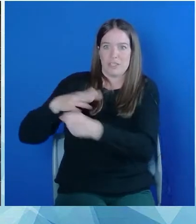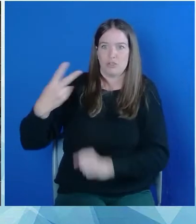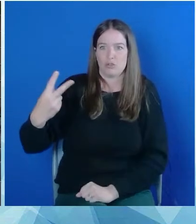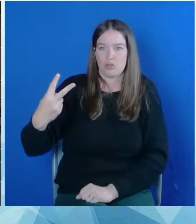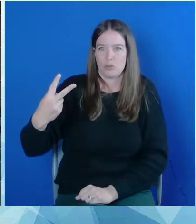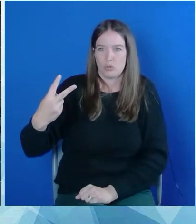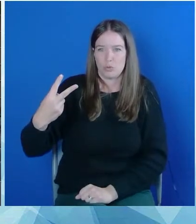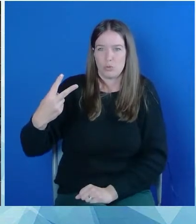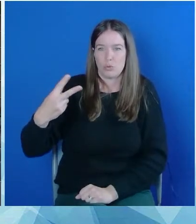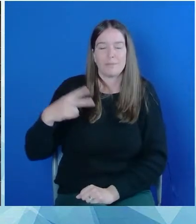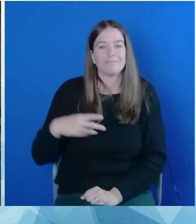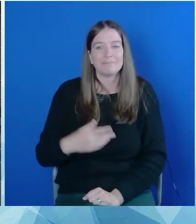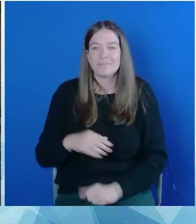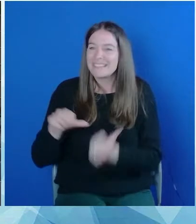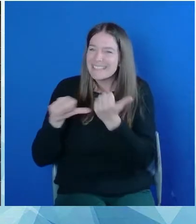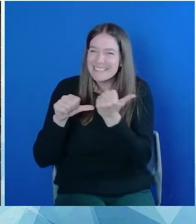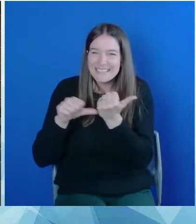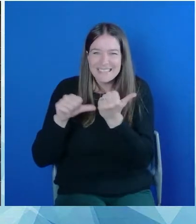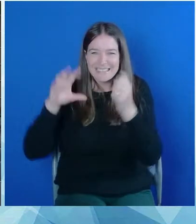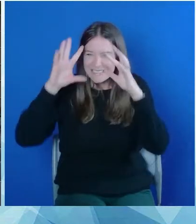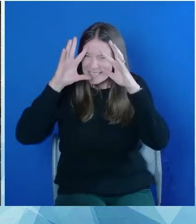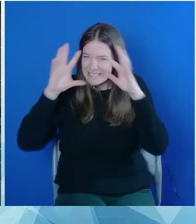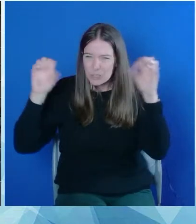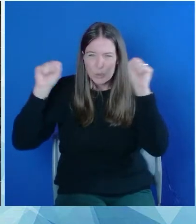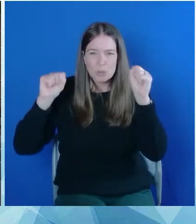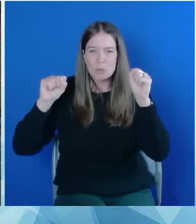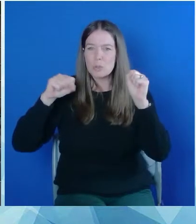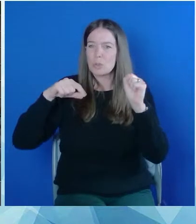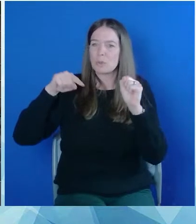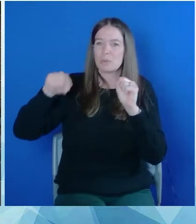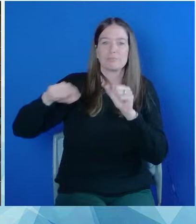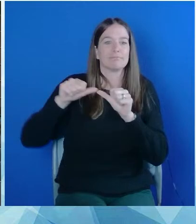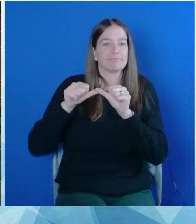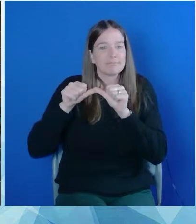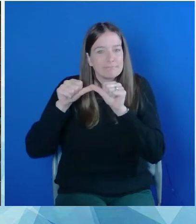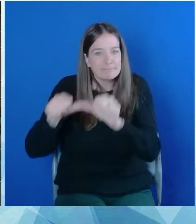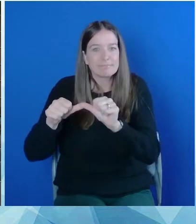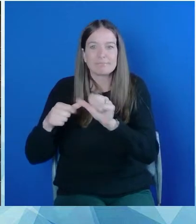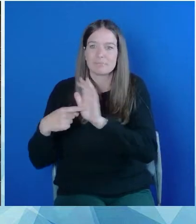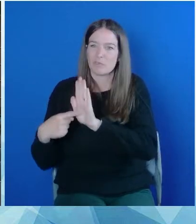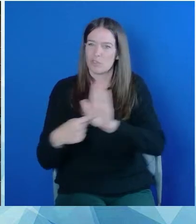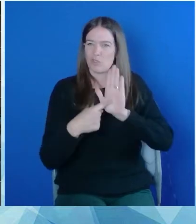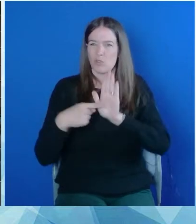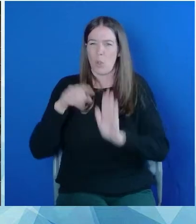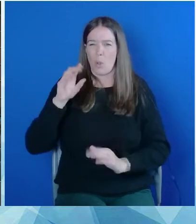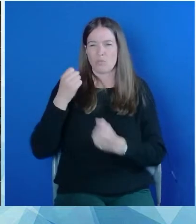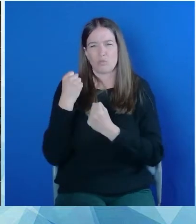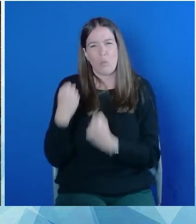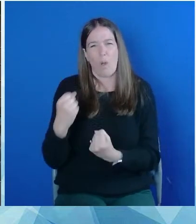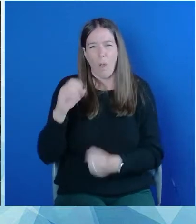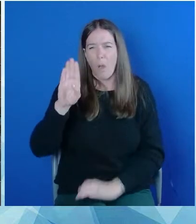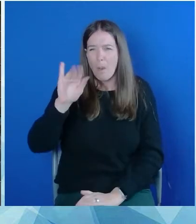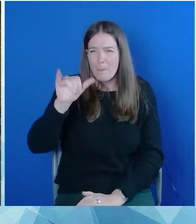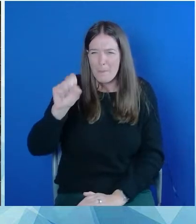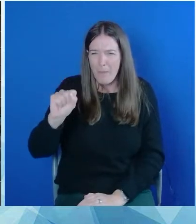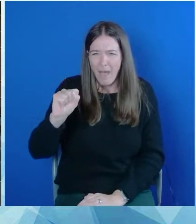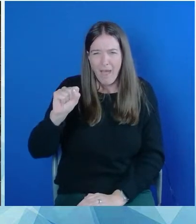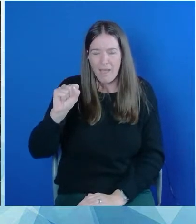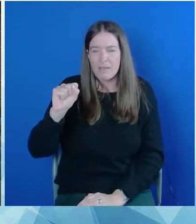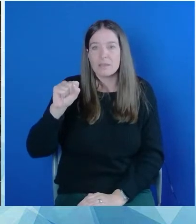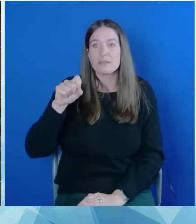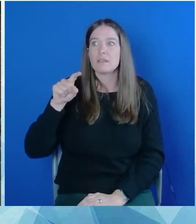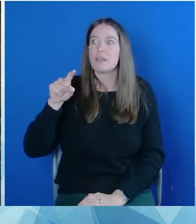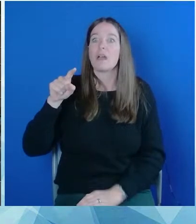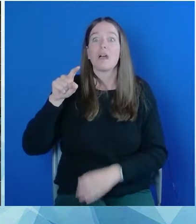continues to demonstrate biases against people and programs to the detriment of the agency. He has stripped off the interpreters from the regions,